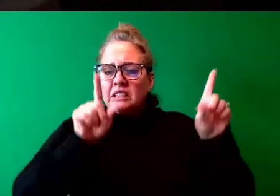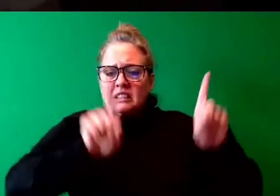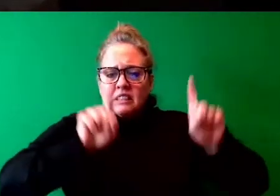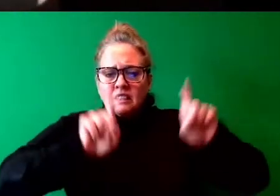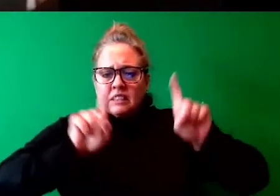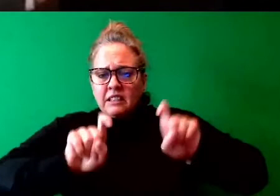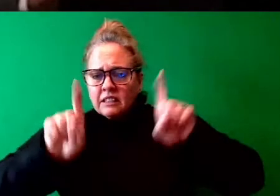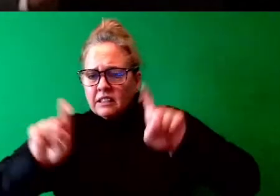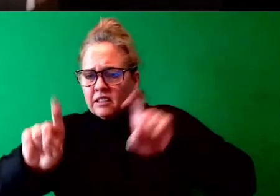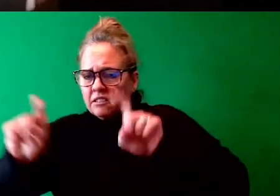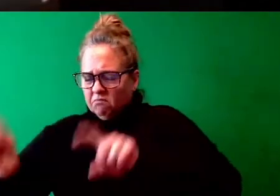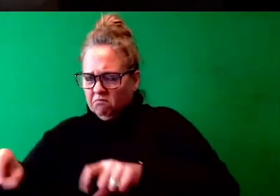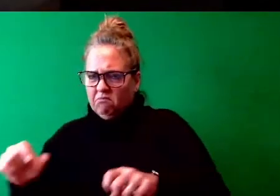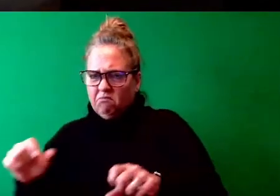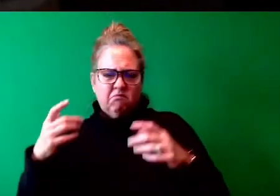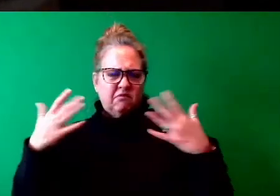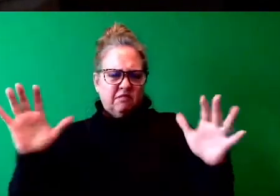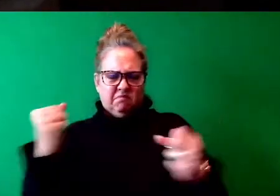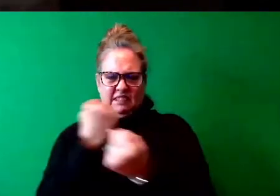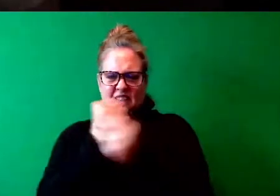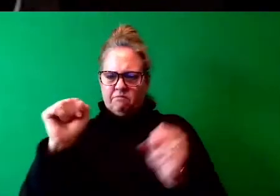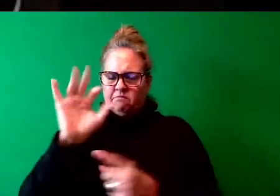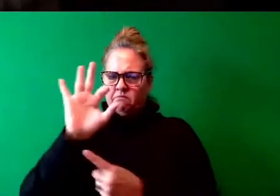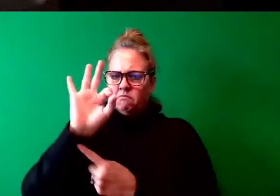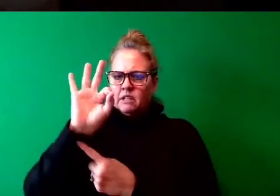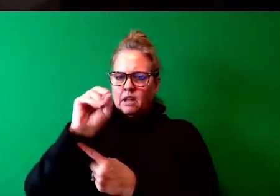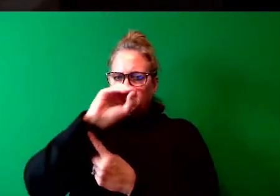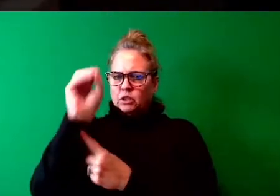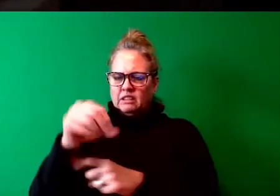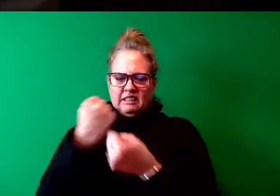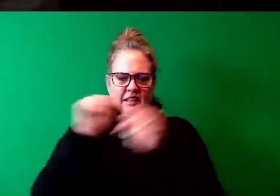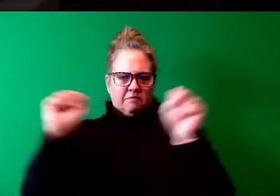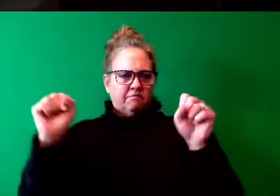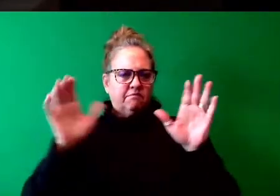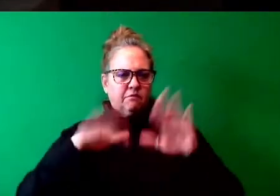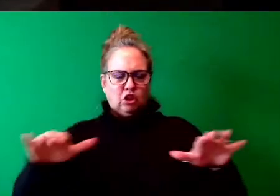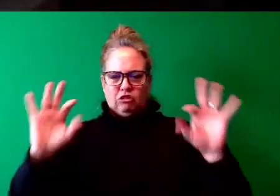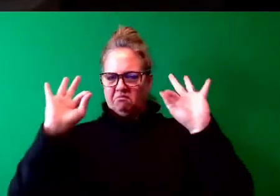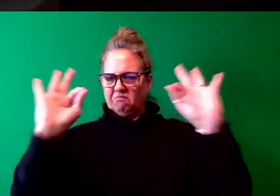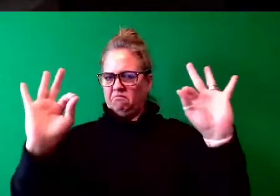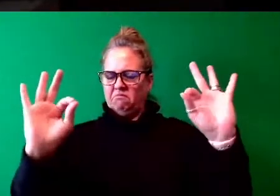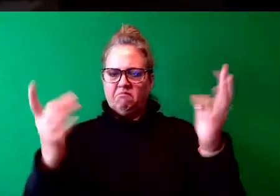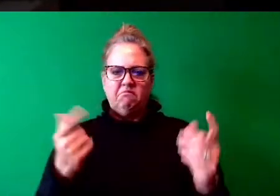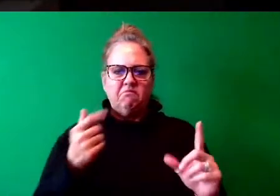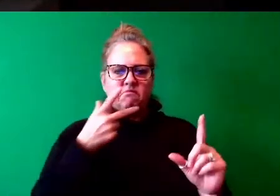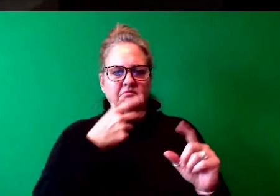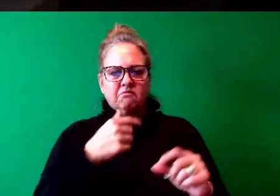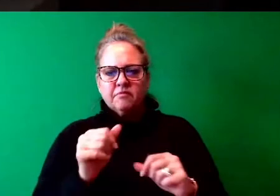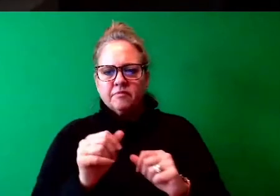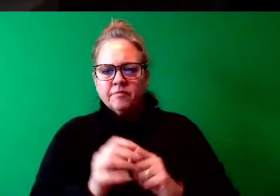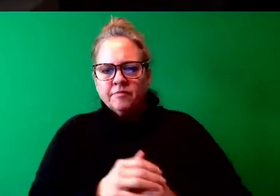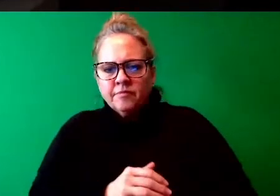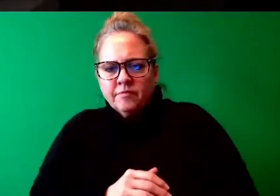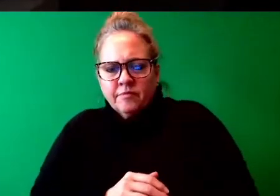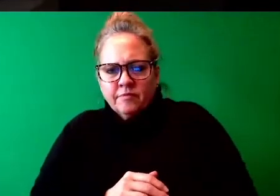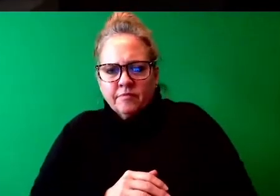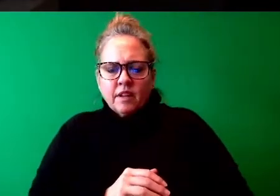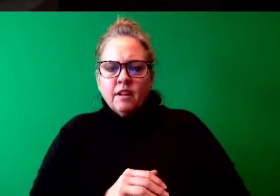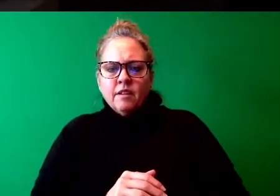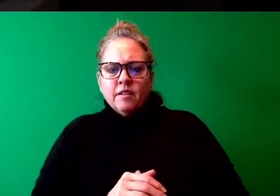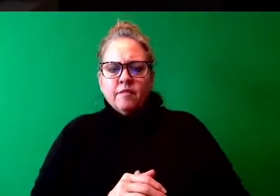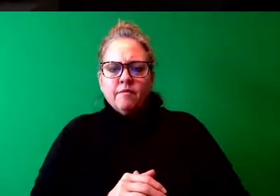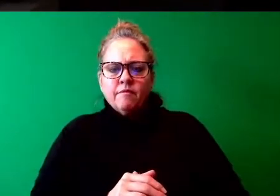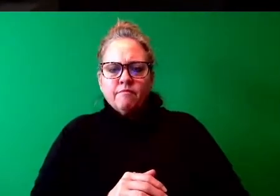is safe and it's about 90% effective in that population that they looked at. I do want to mention, though, with the 10 to 30%